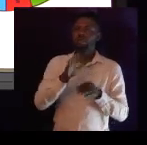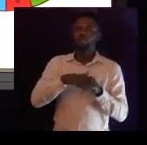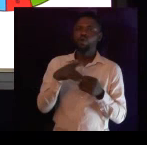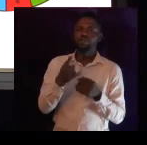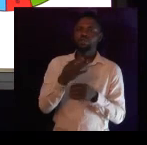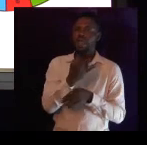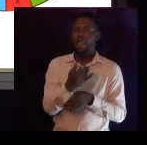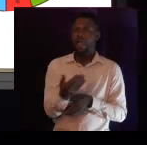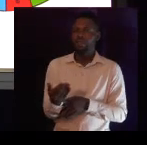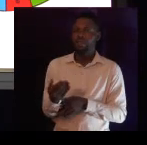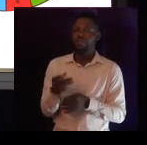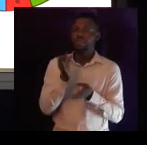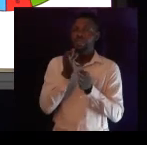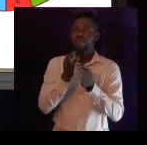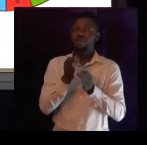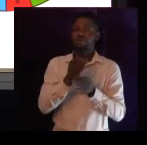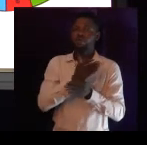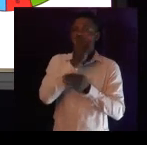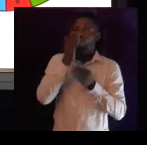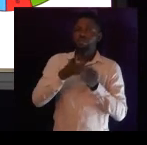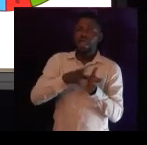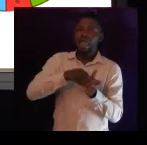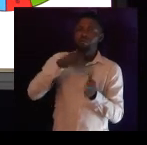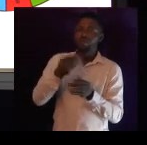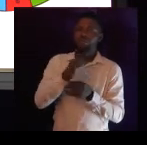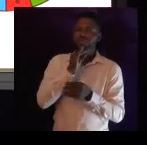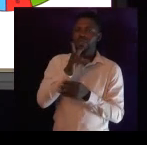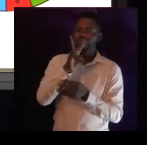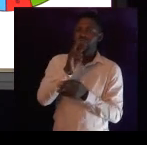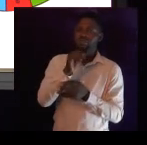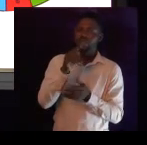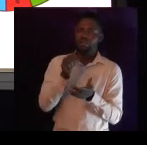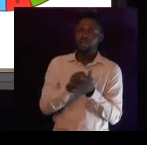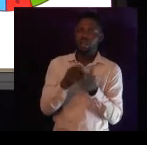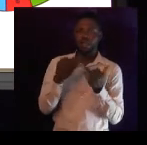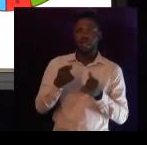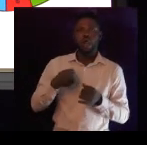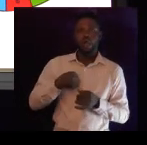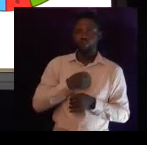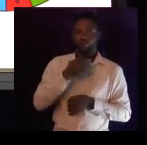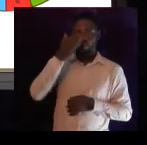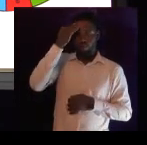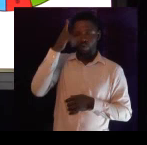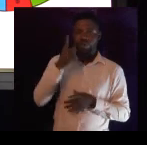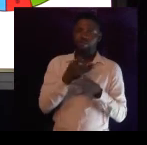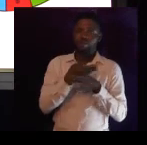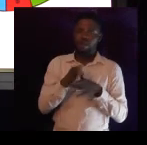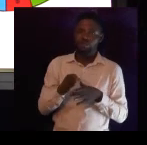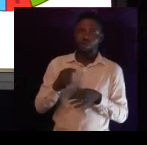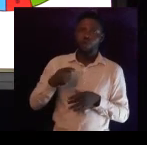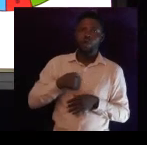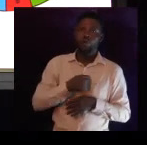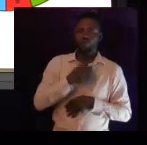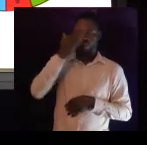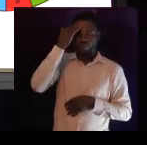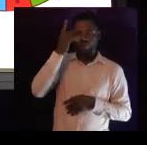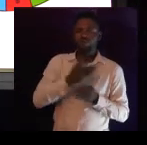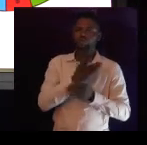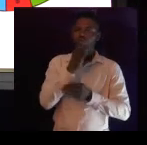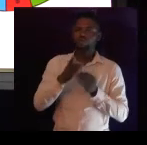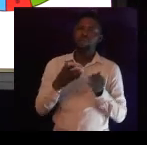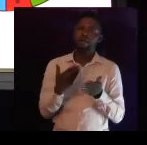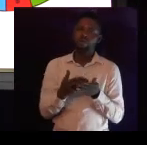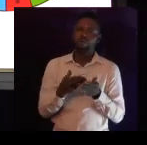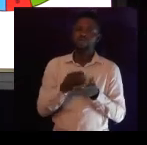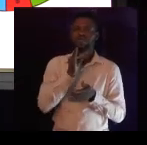total expenses is 60,000 naira? Now we know the fraction. Now we know the total money. It is